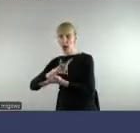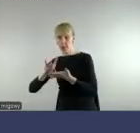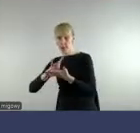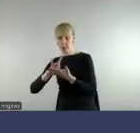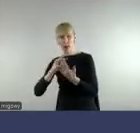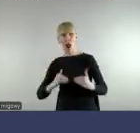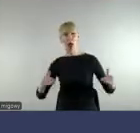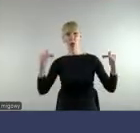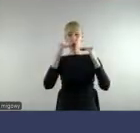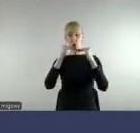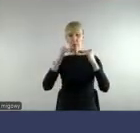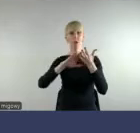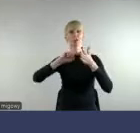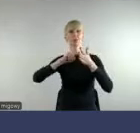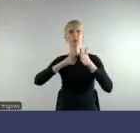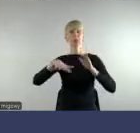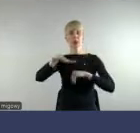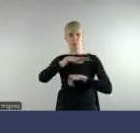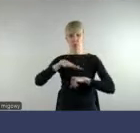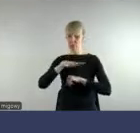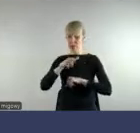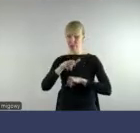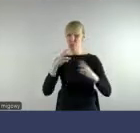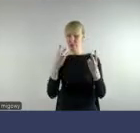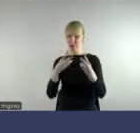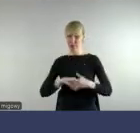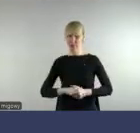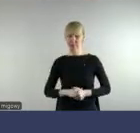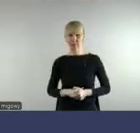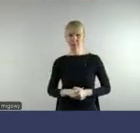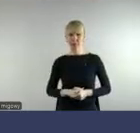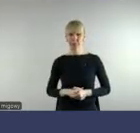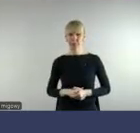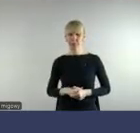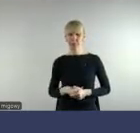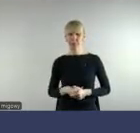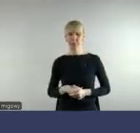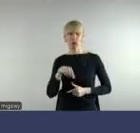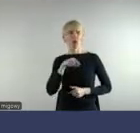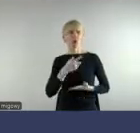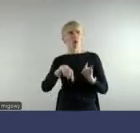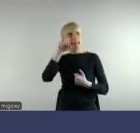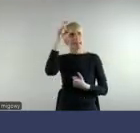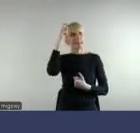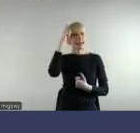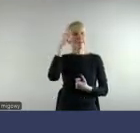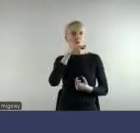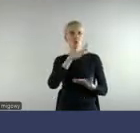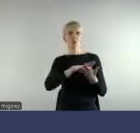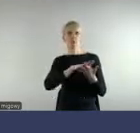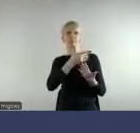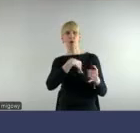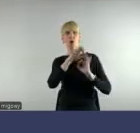administration. So we are sort of an information hub on the regional level. Next, please.